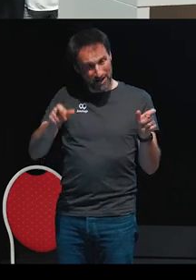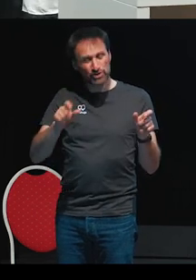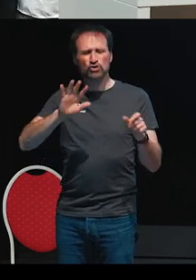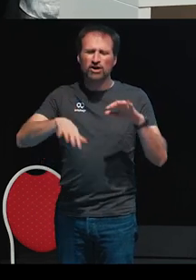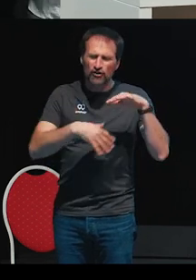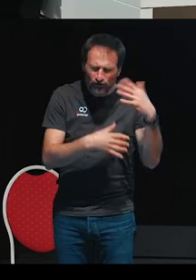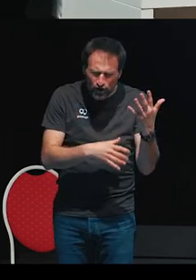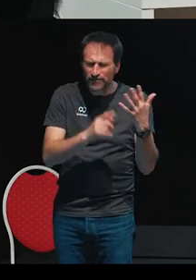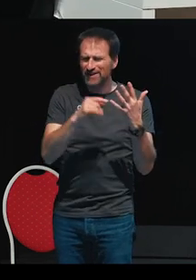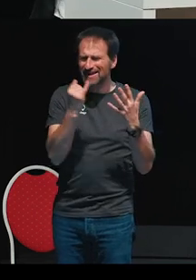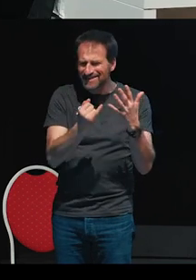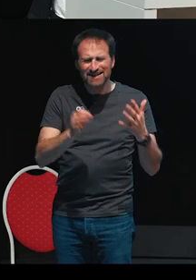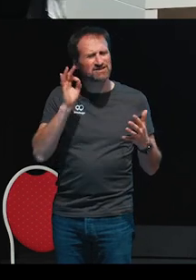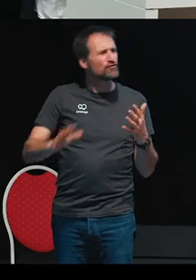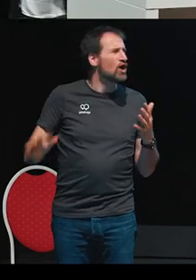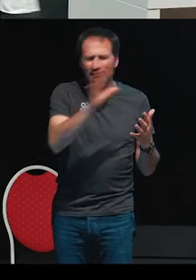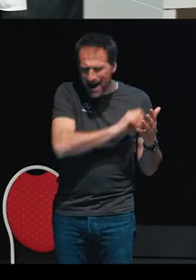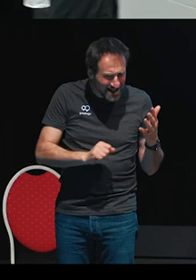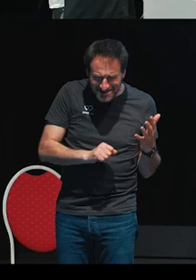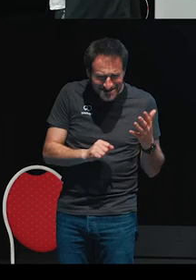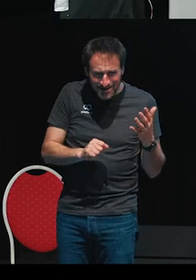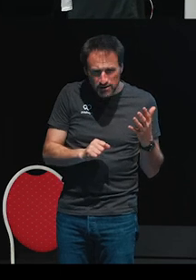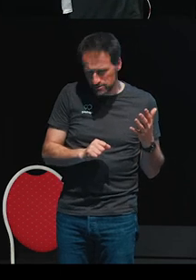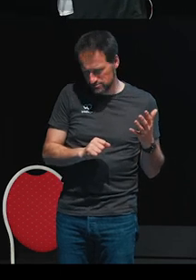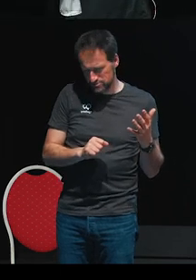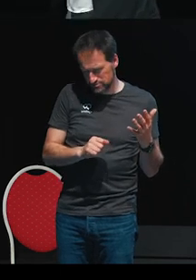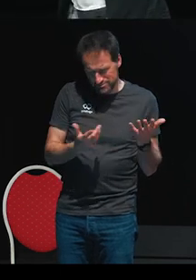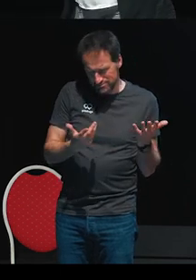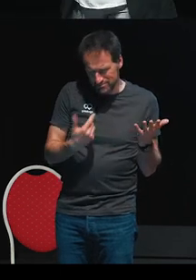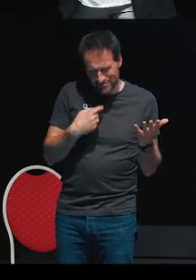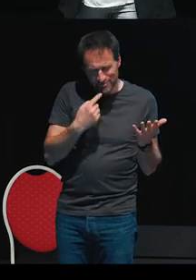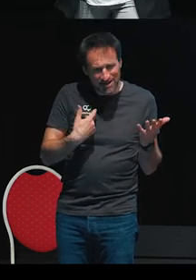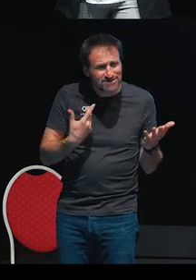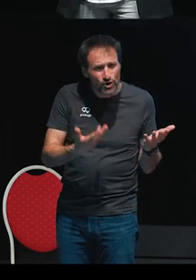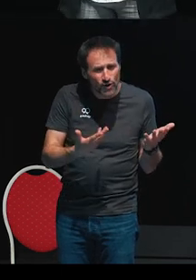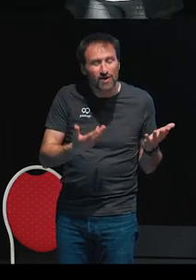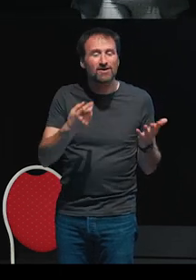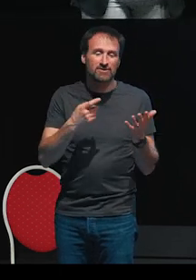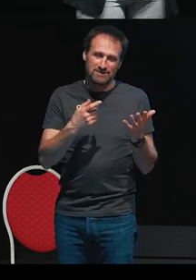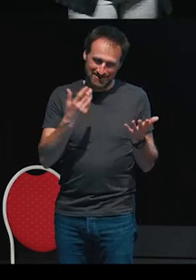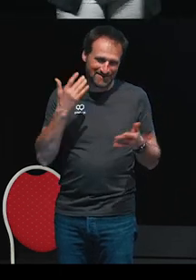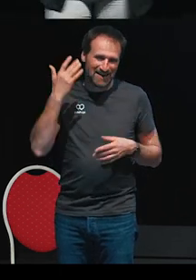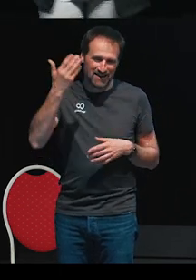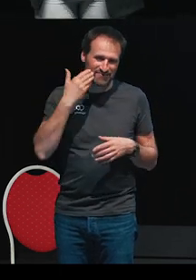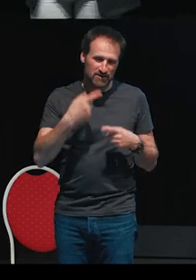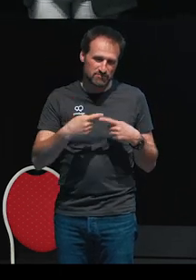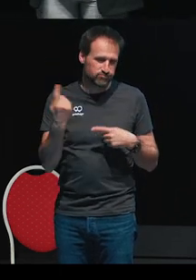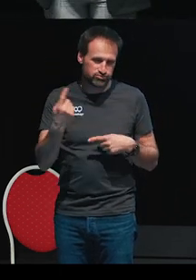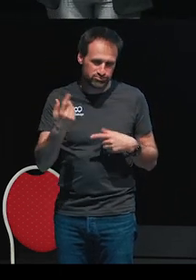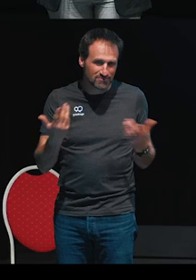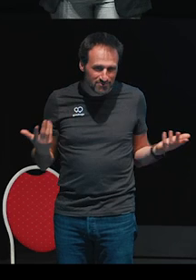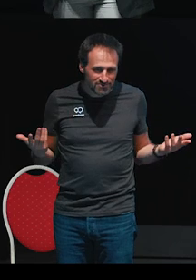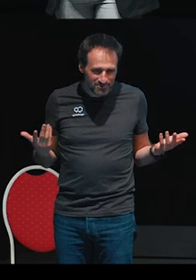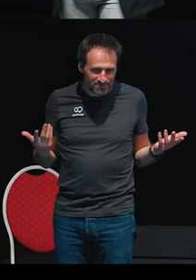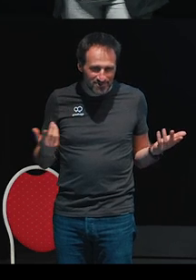on everything. And what I want to say that eventually this is going to break, because when